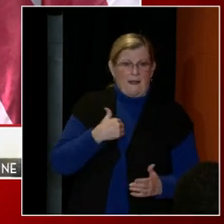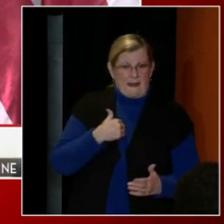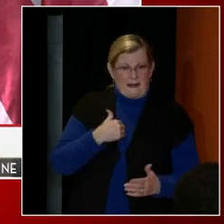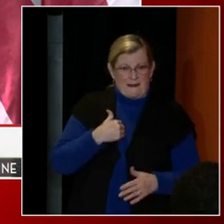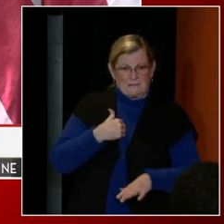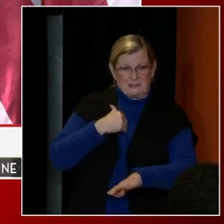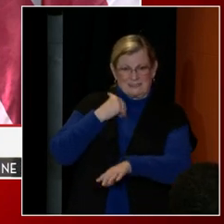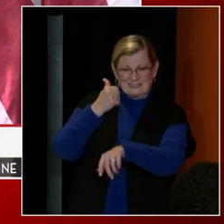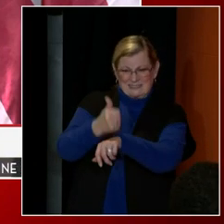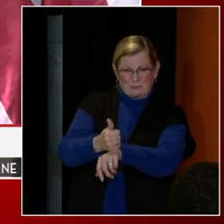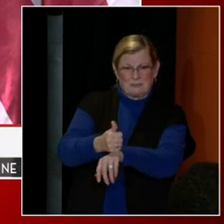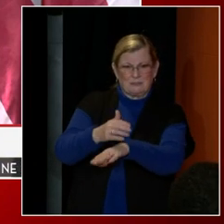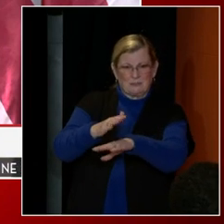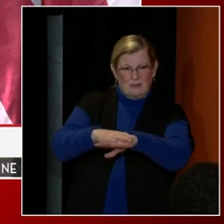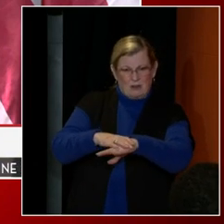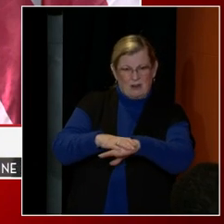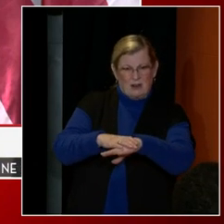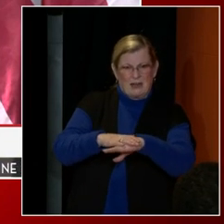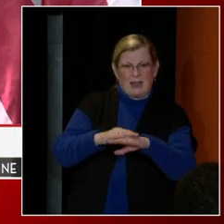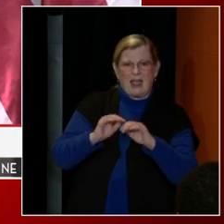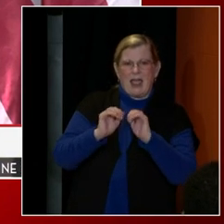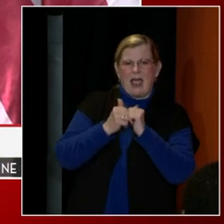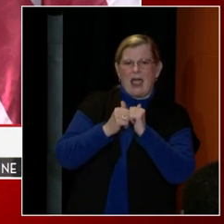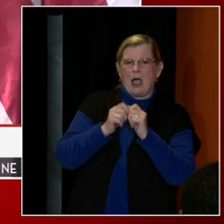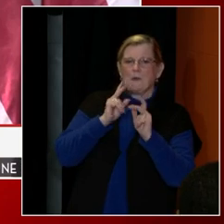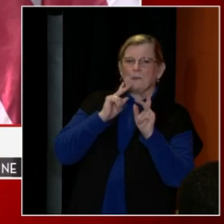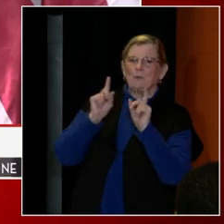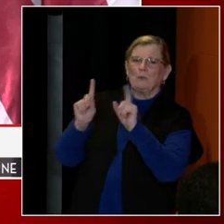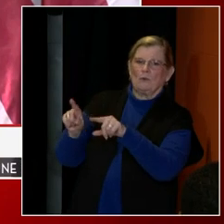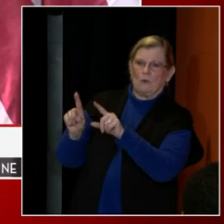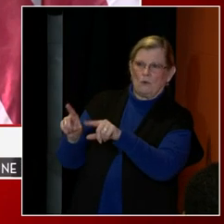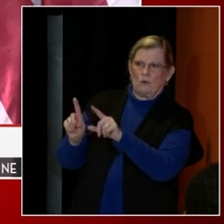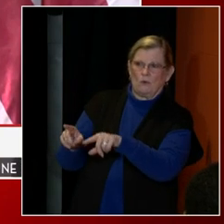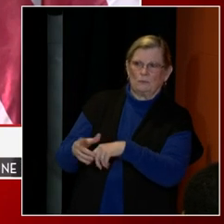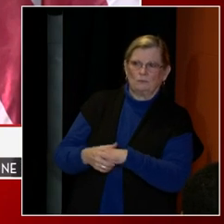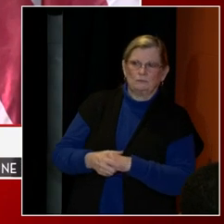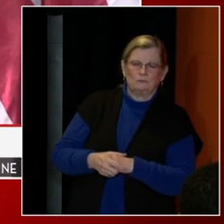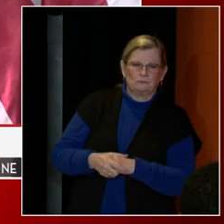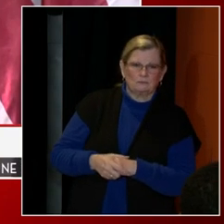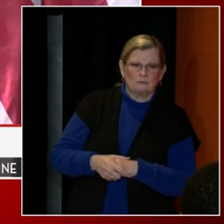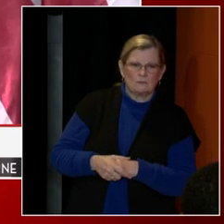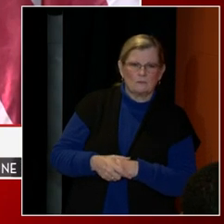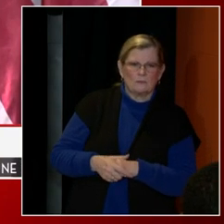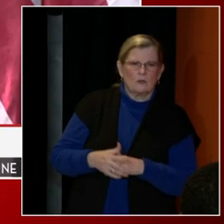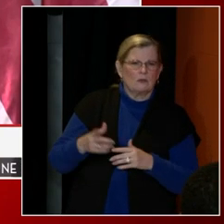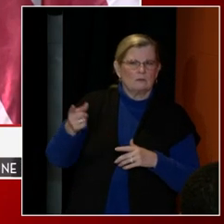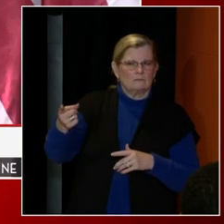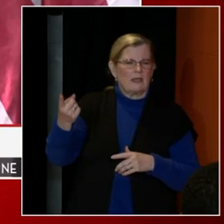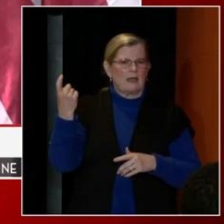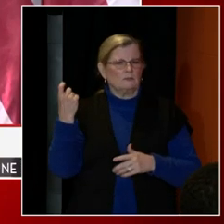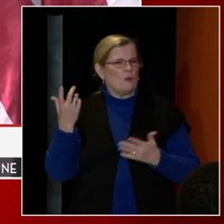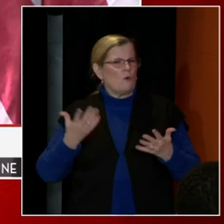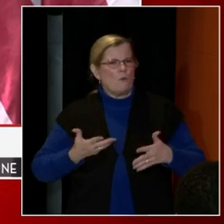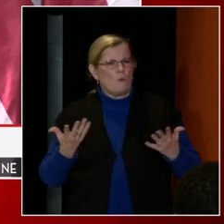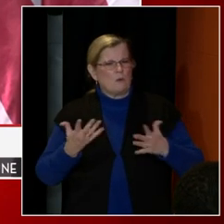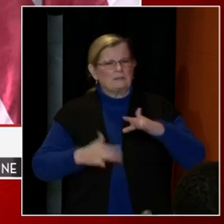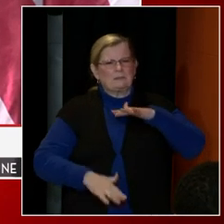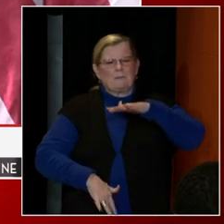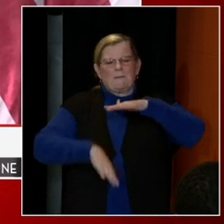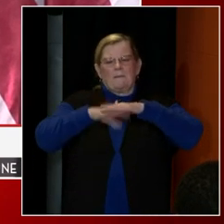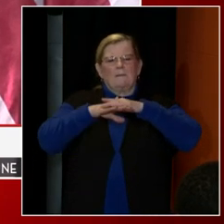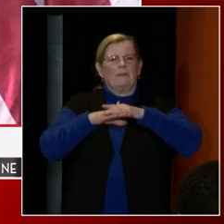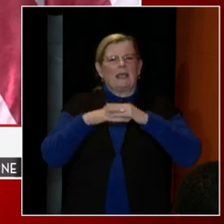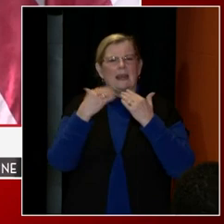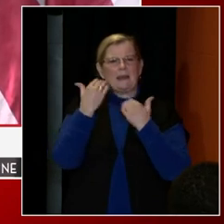people are attending these venues now. What was the capacity limit for grocery stores prior to this mayor's order? Was